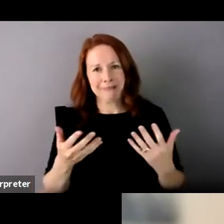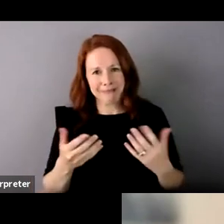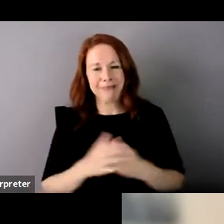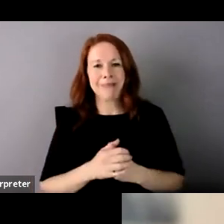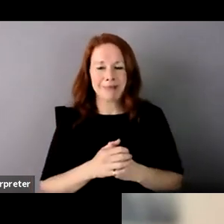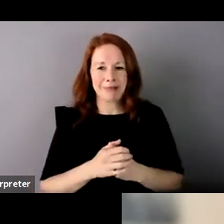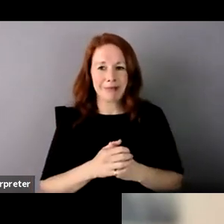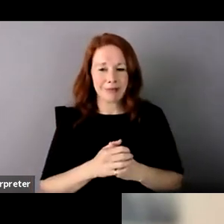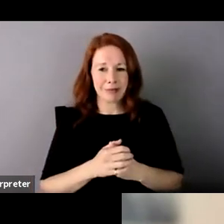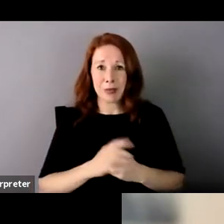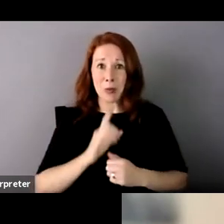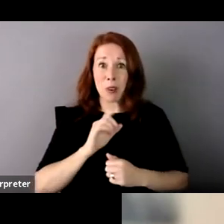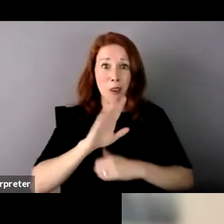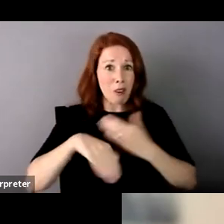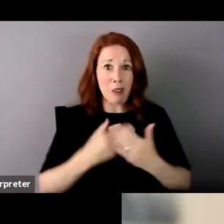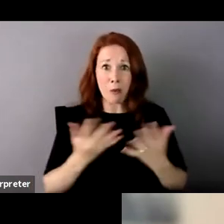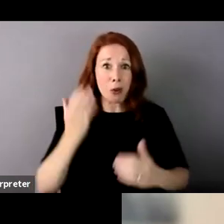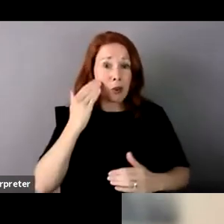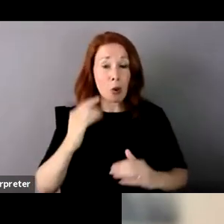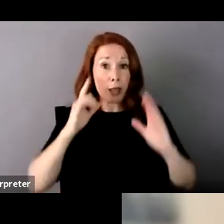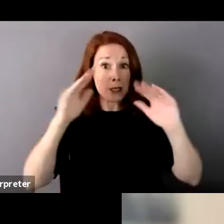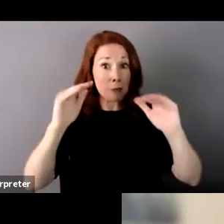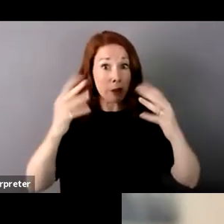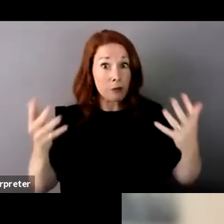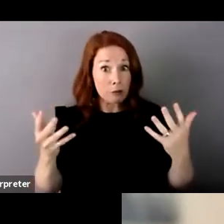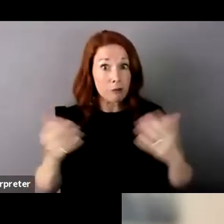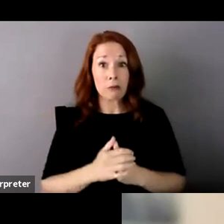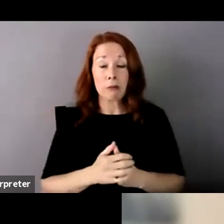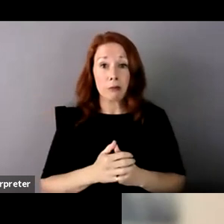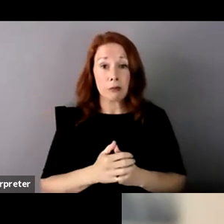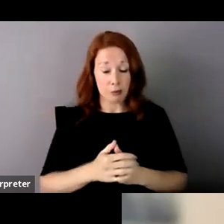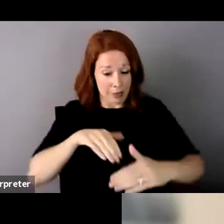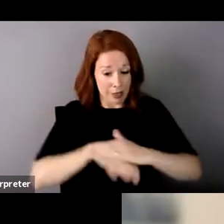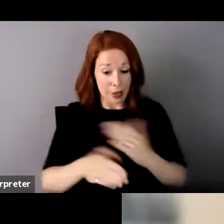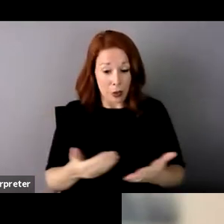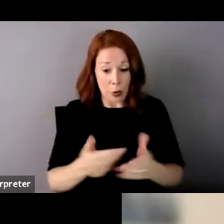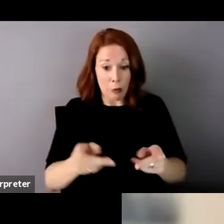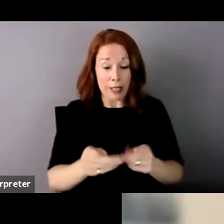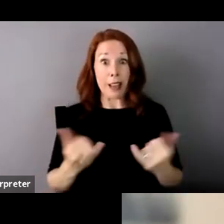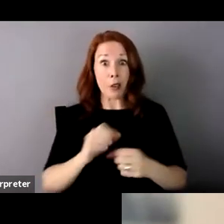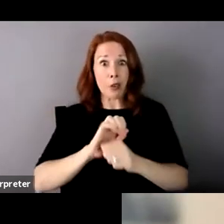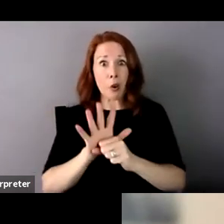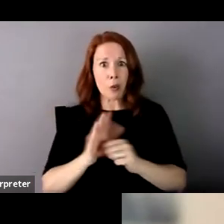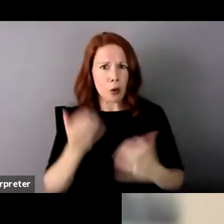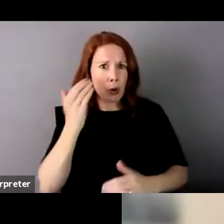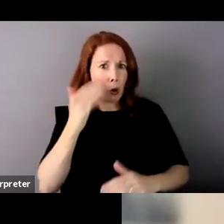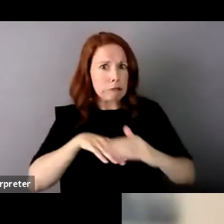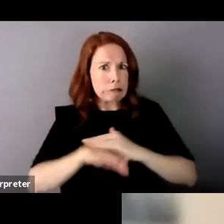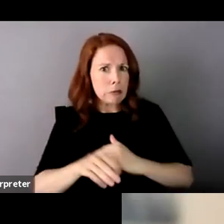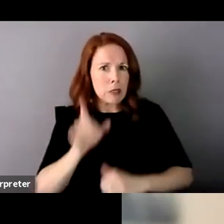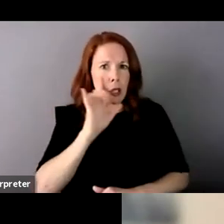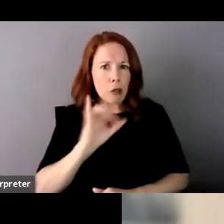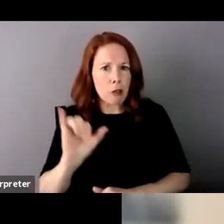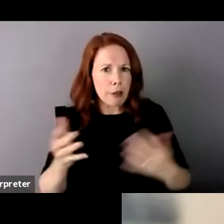think everybody really wants to know what to expect when they go into a new place during COVID. So that was really good